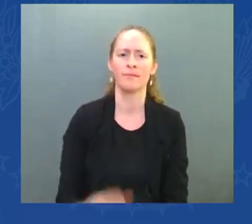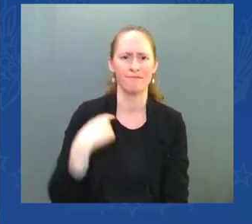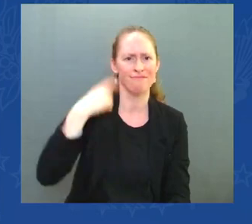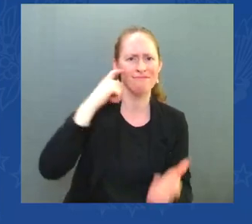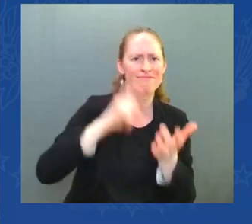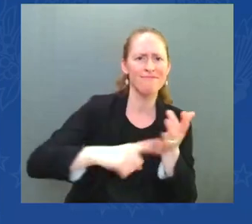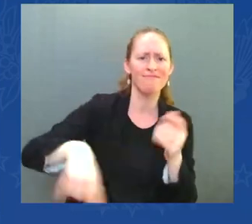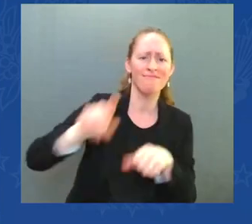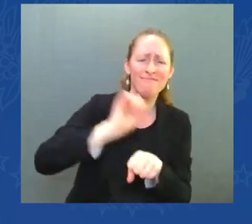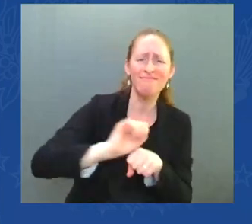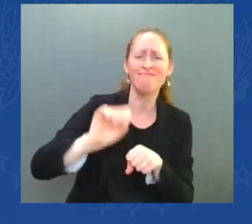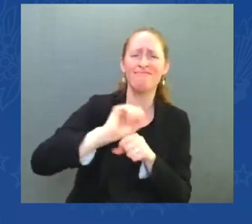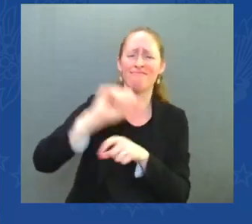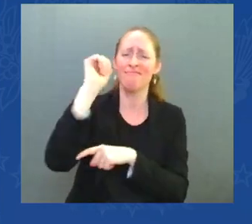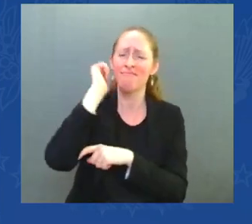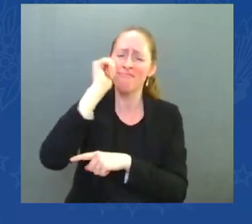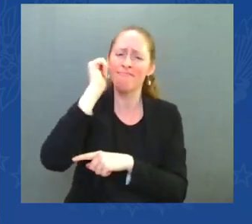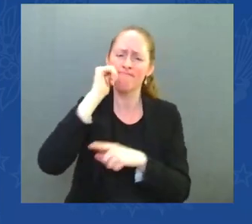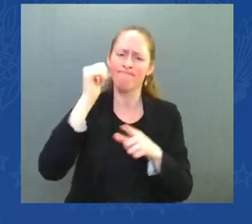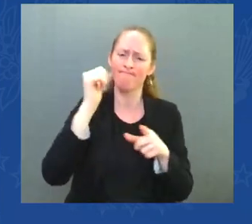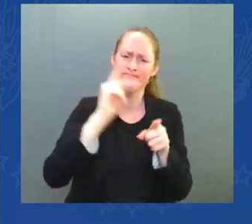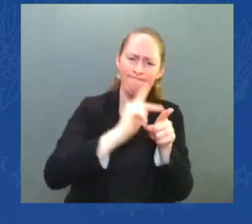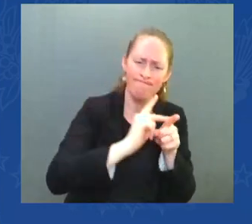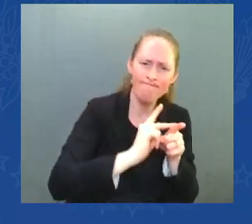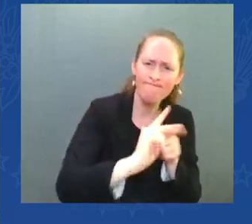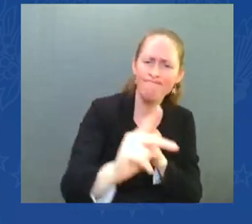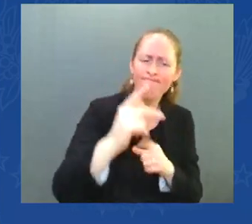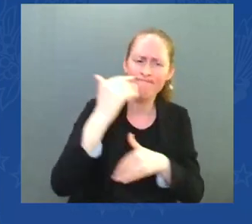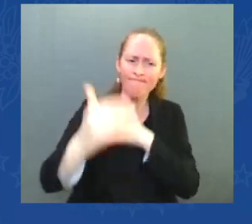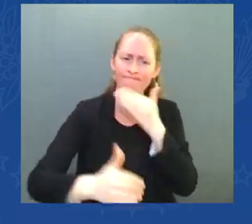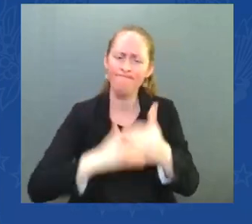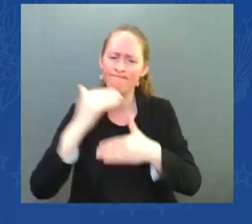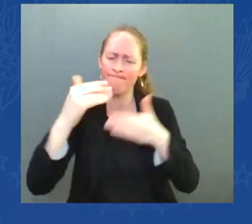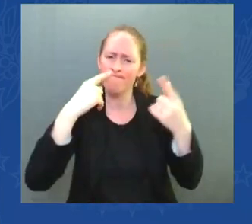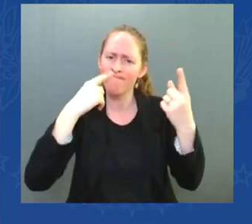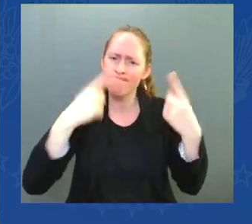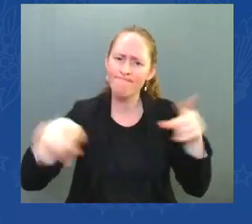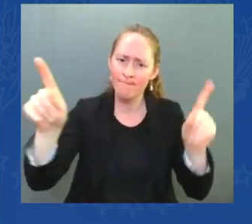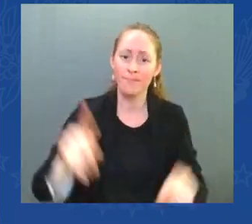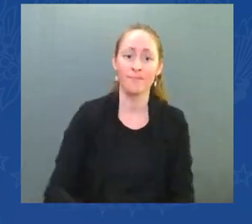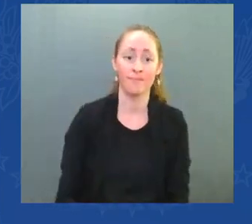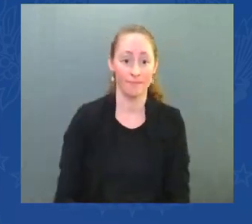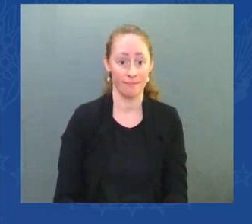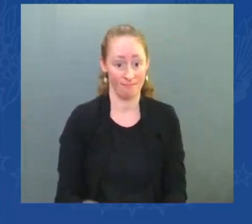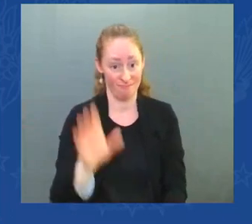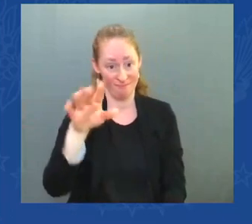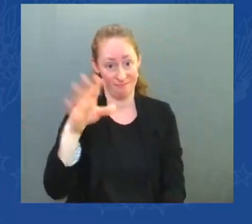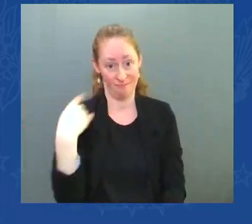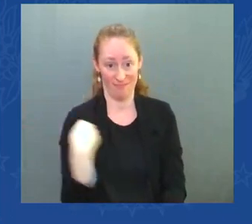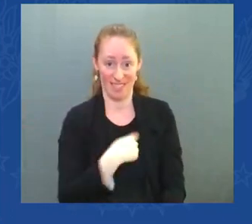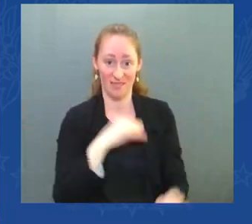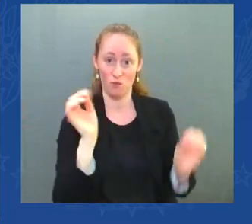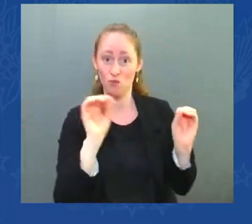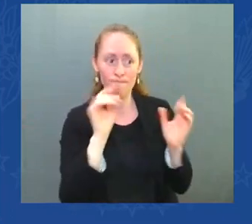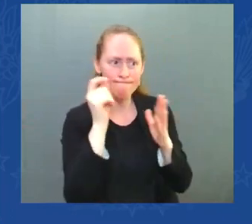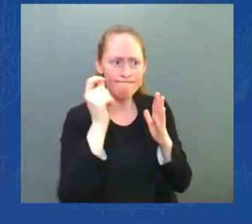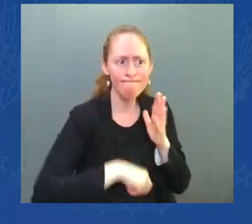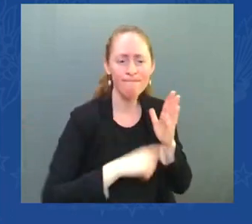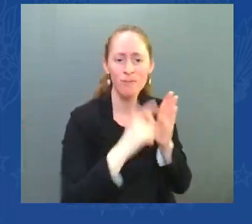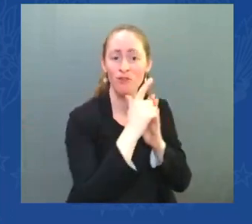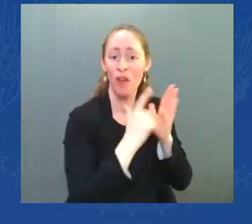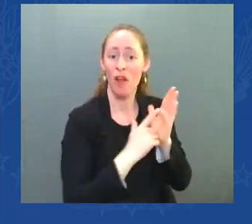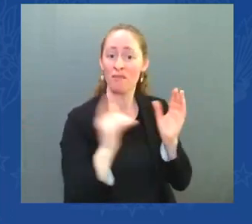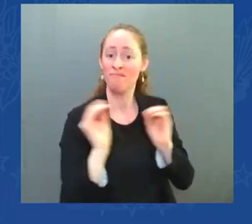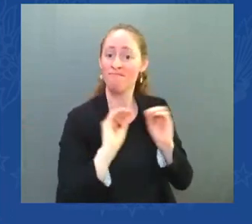they're effective. They don't write the laws. Their mission every day is just to go out and enforce those laws and protect